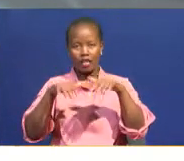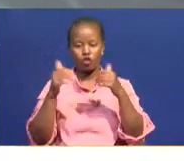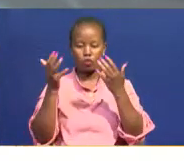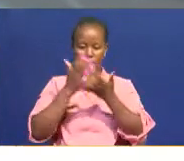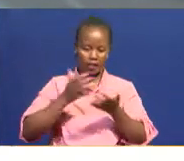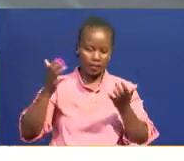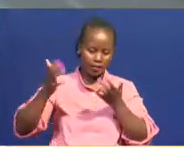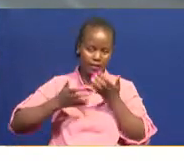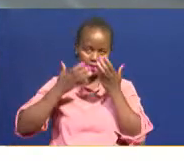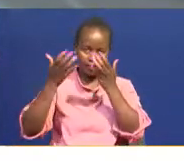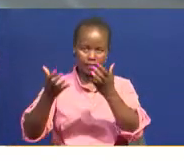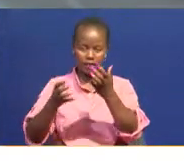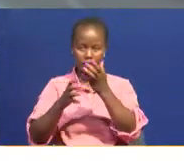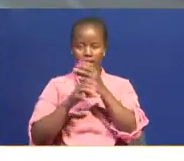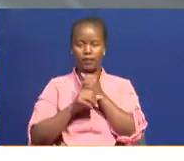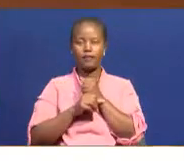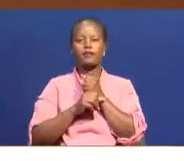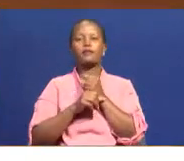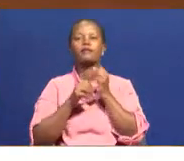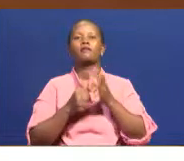organizations like cooperatives.